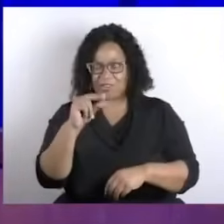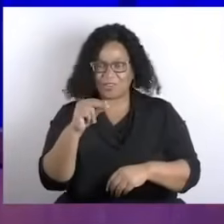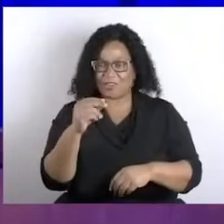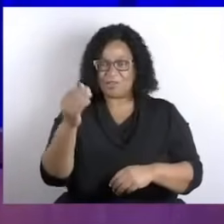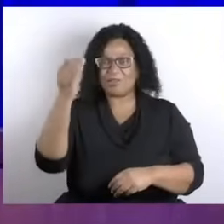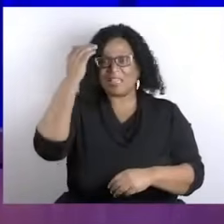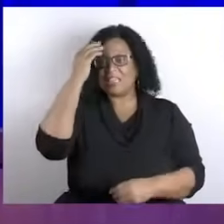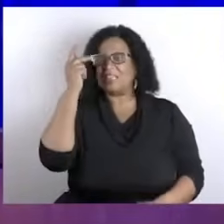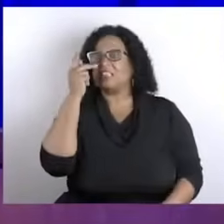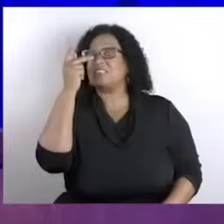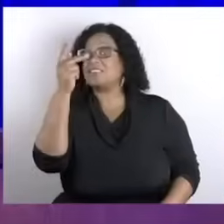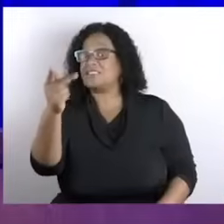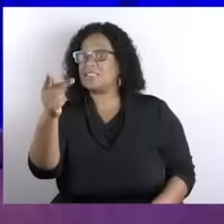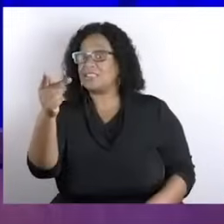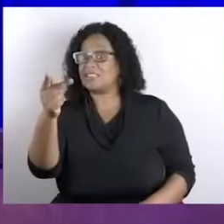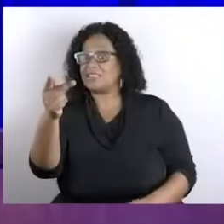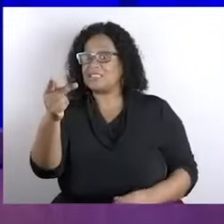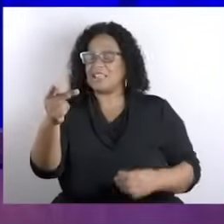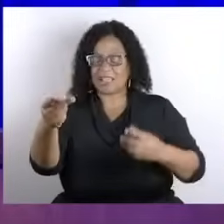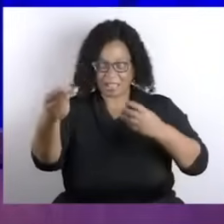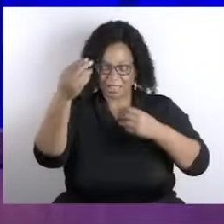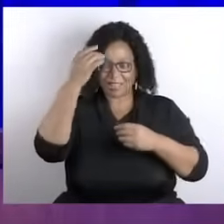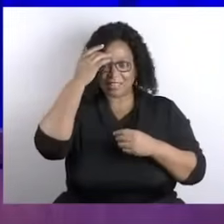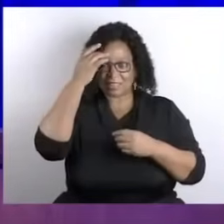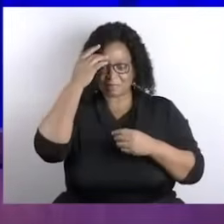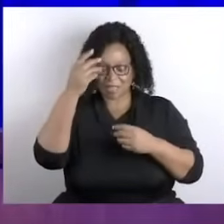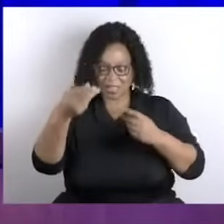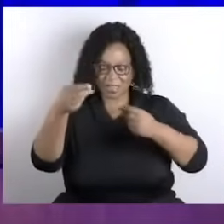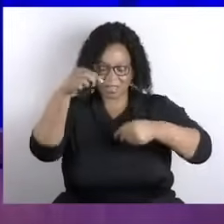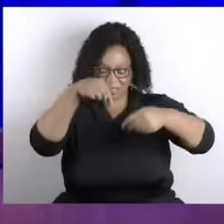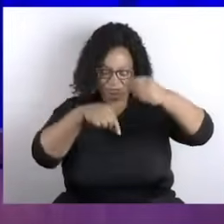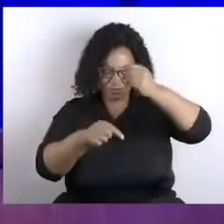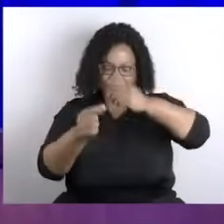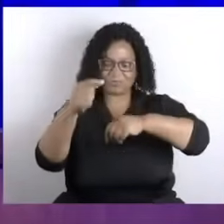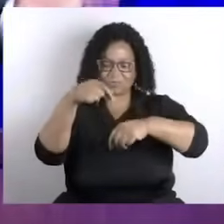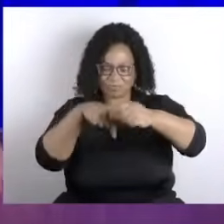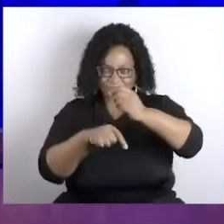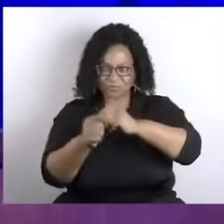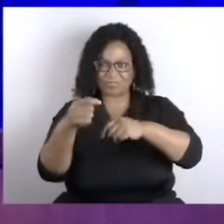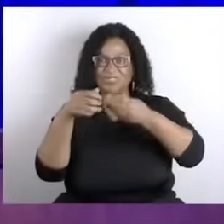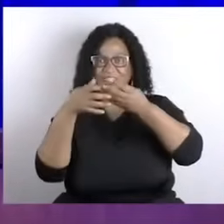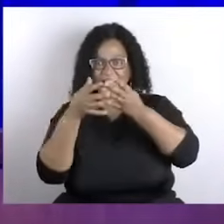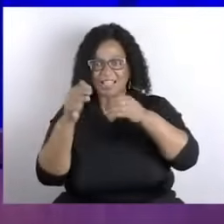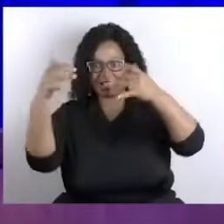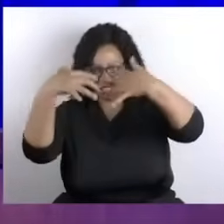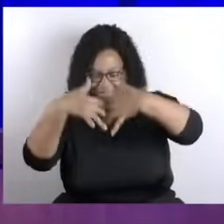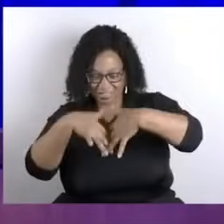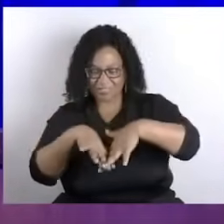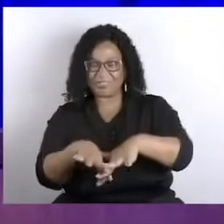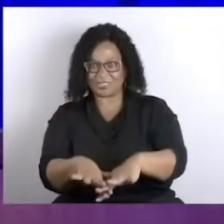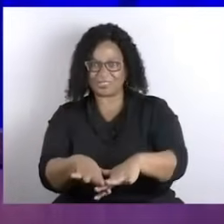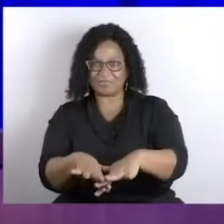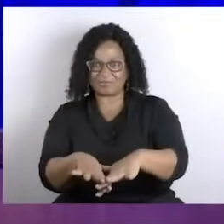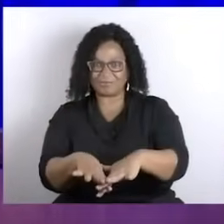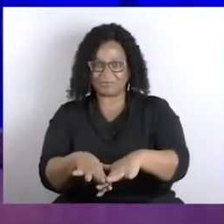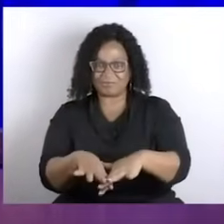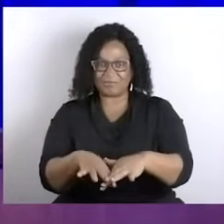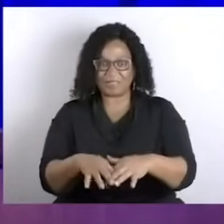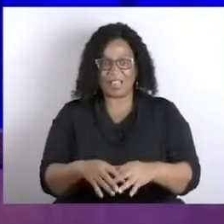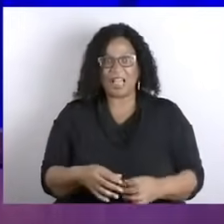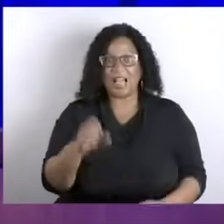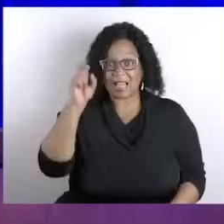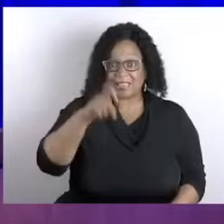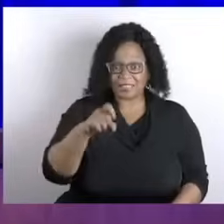already sees in his own mind what's going to happen when he gets done. Oh, I love it. I need to